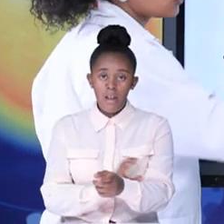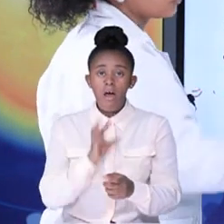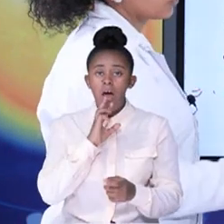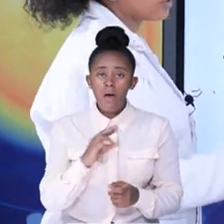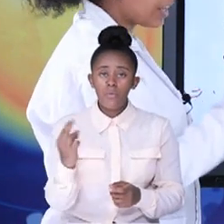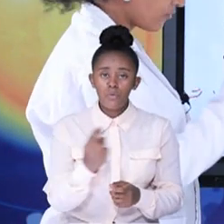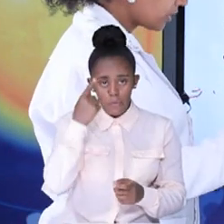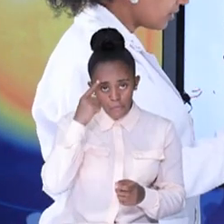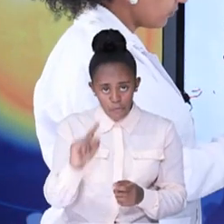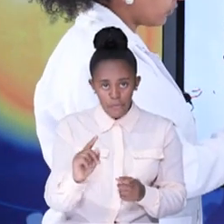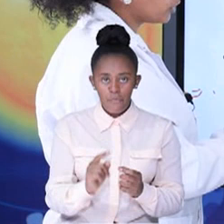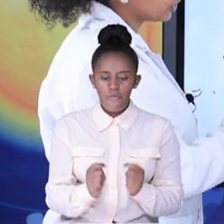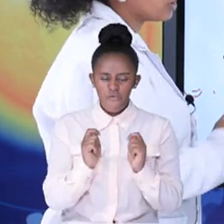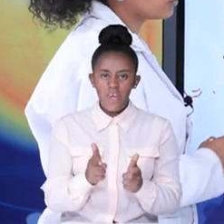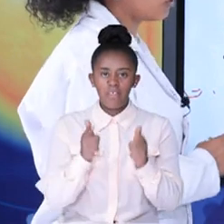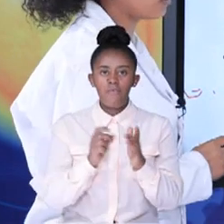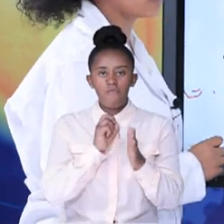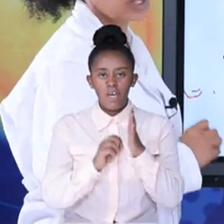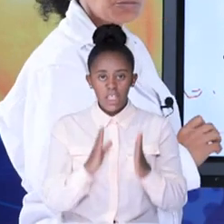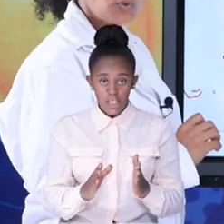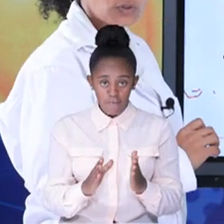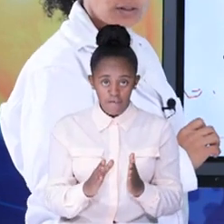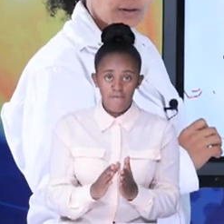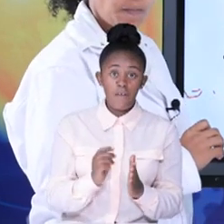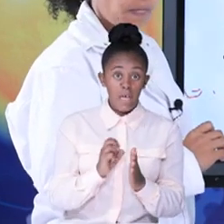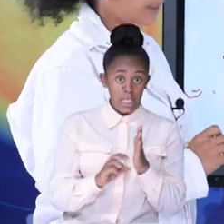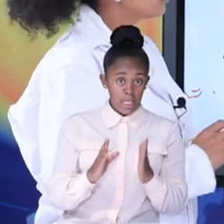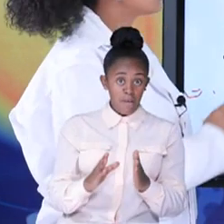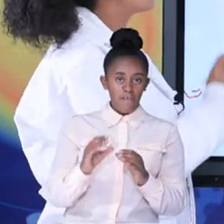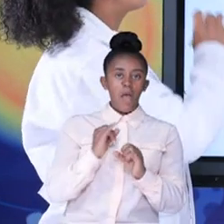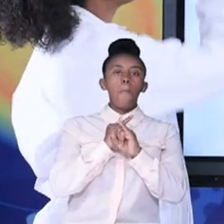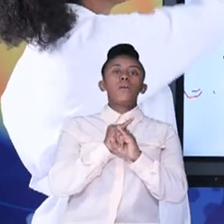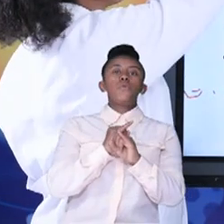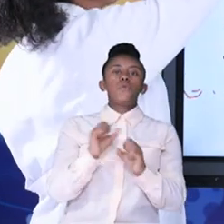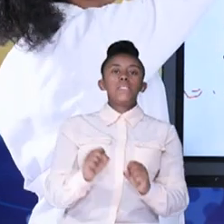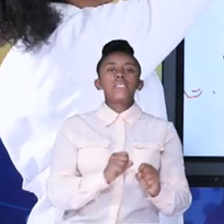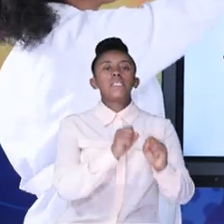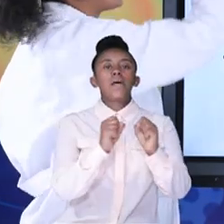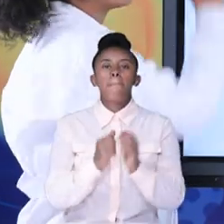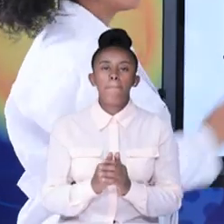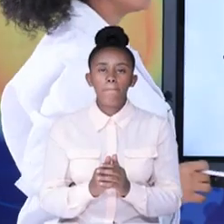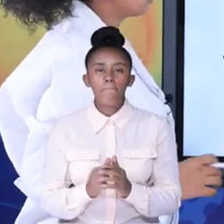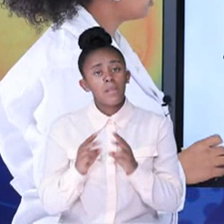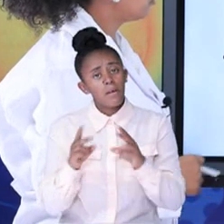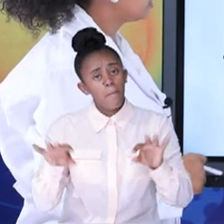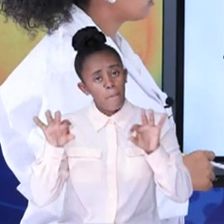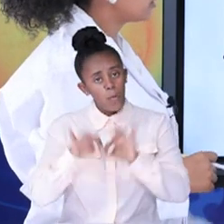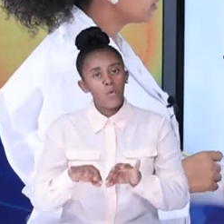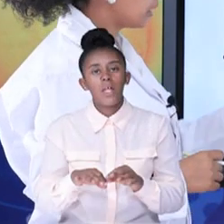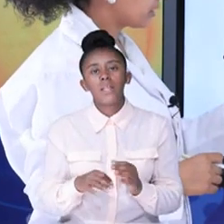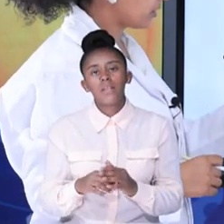are used for effective functioning of the immune system. They have important role